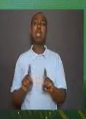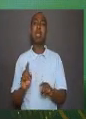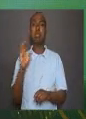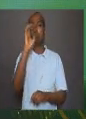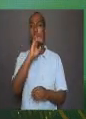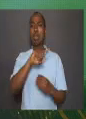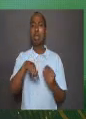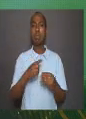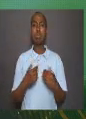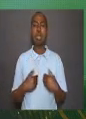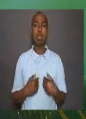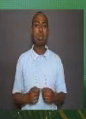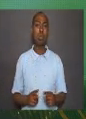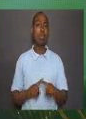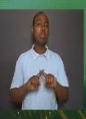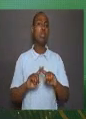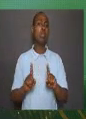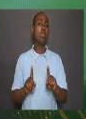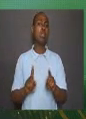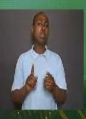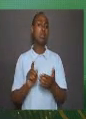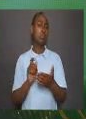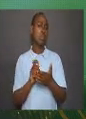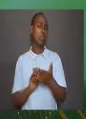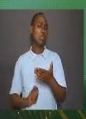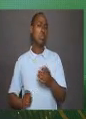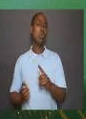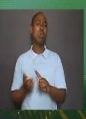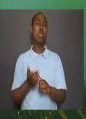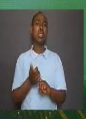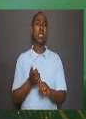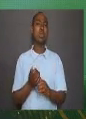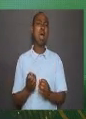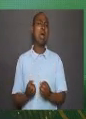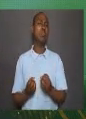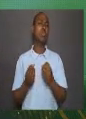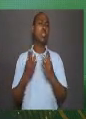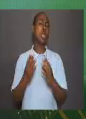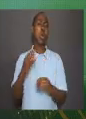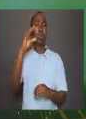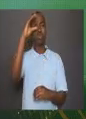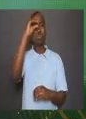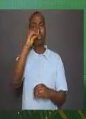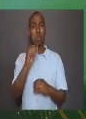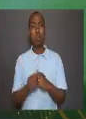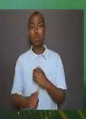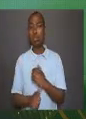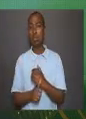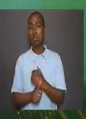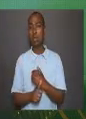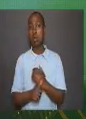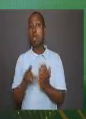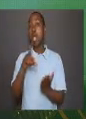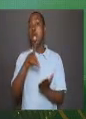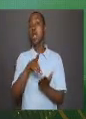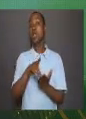but it is reported that more people infected live in cities